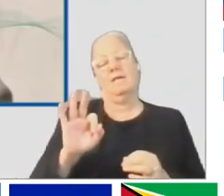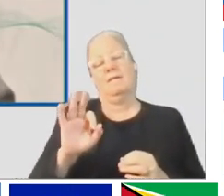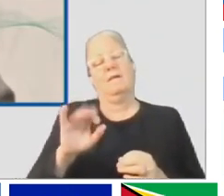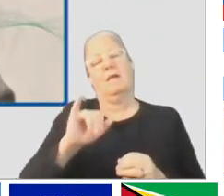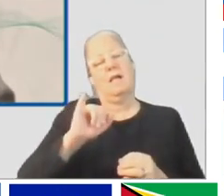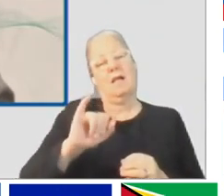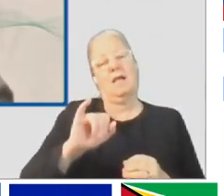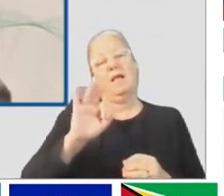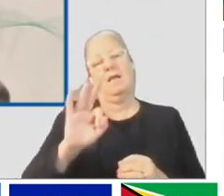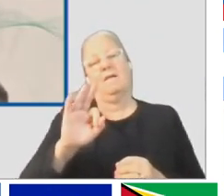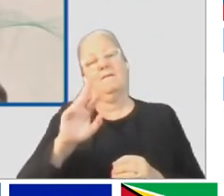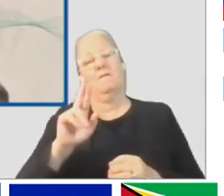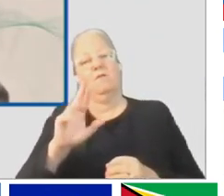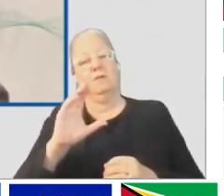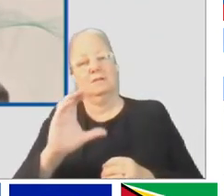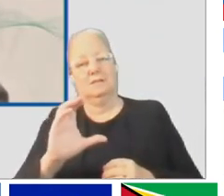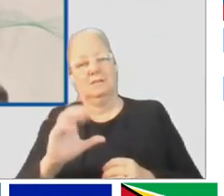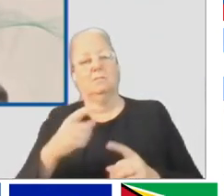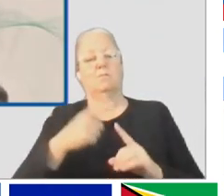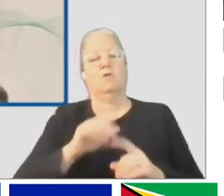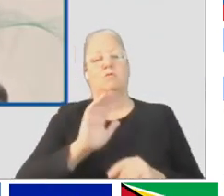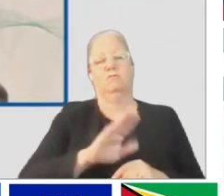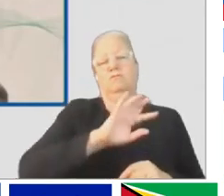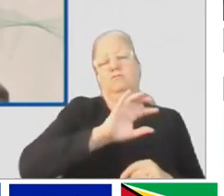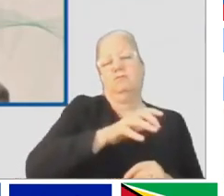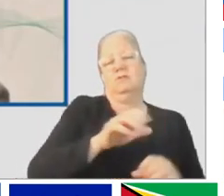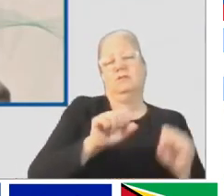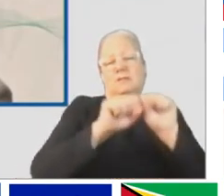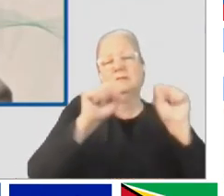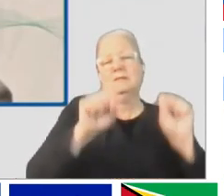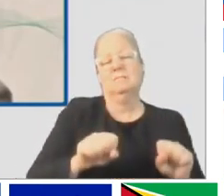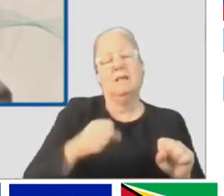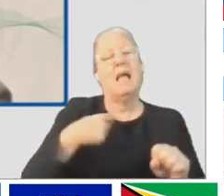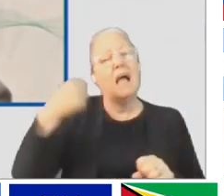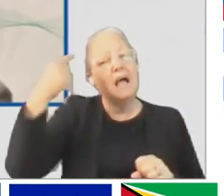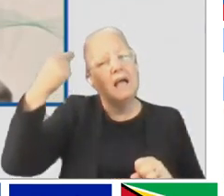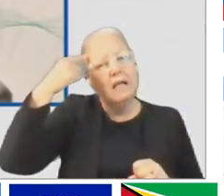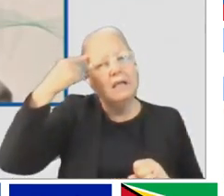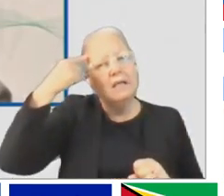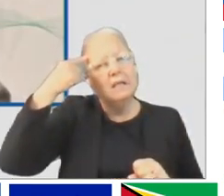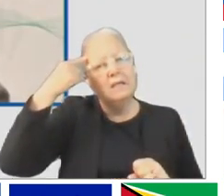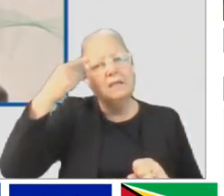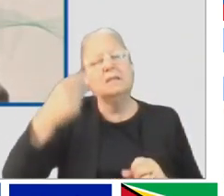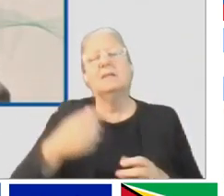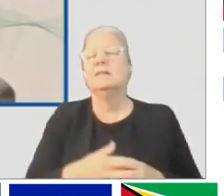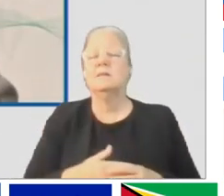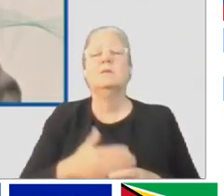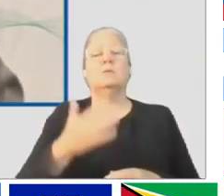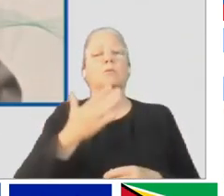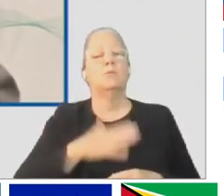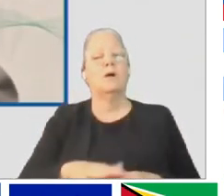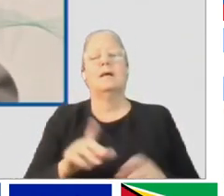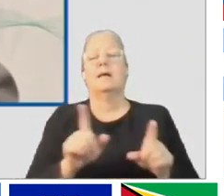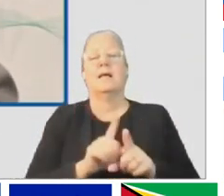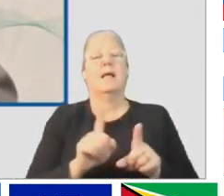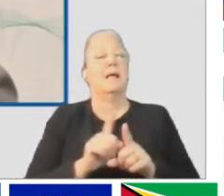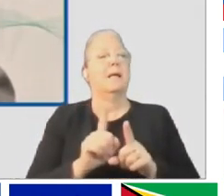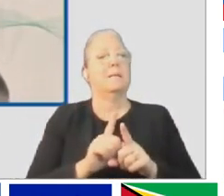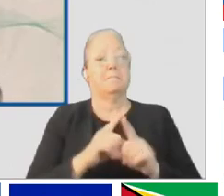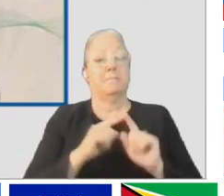the regional system, I think it is about seamless interfacing. Let me just phrase it that